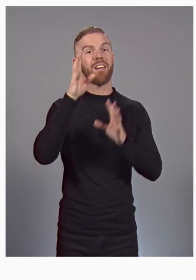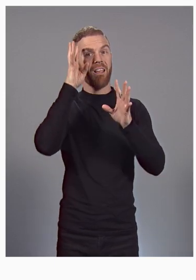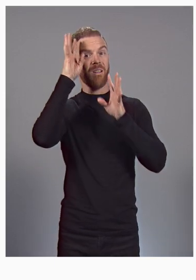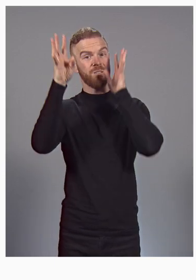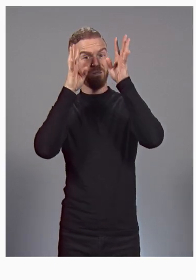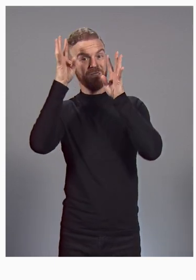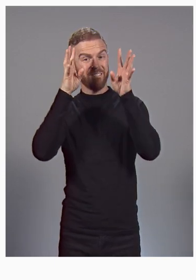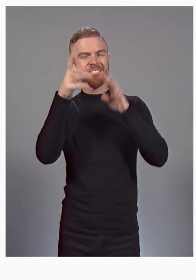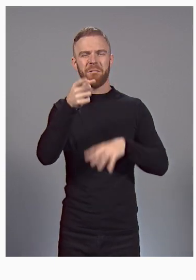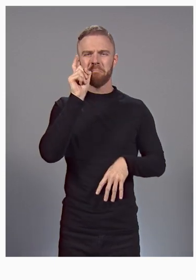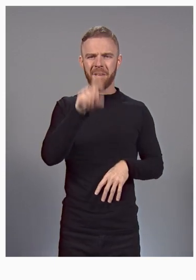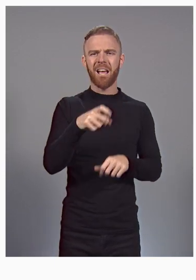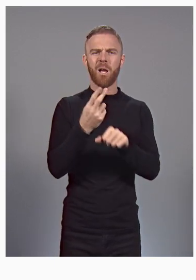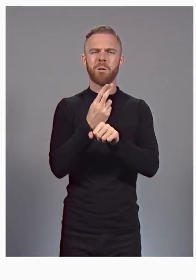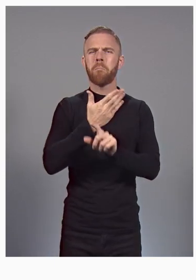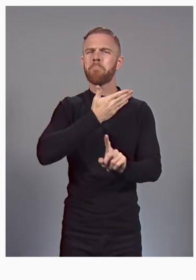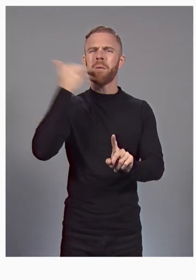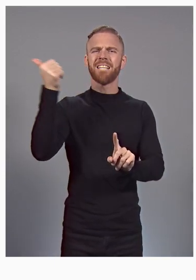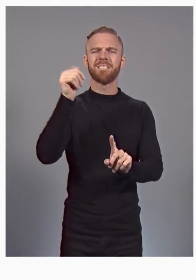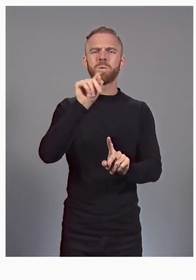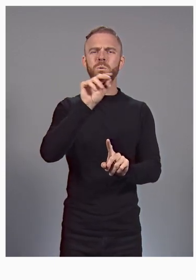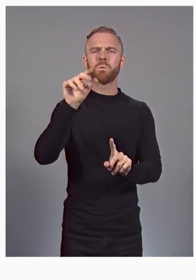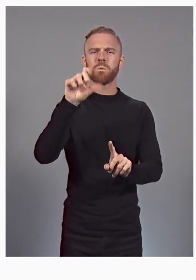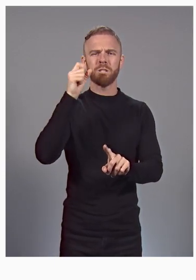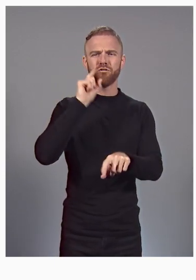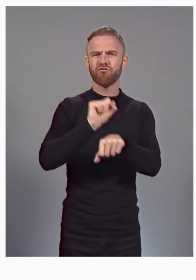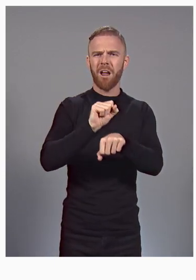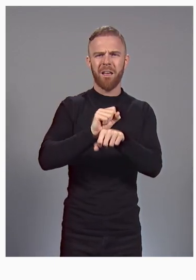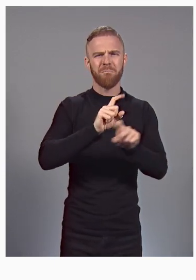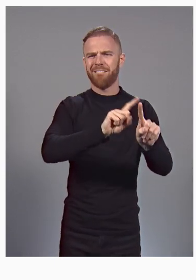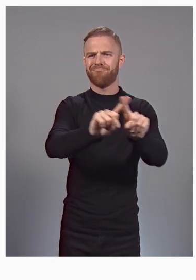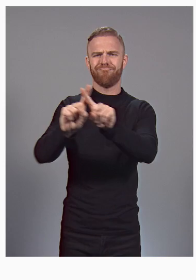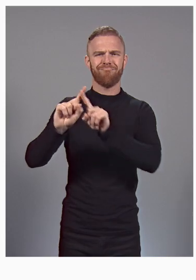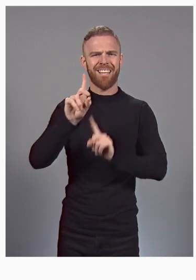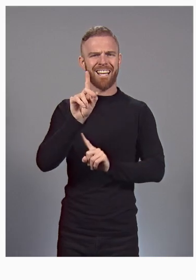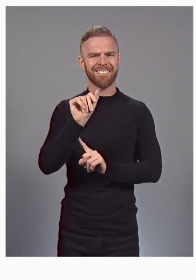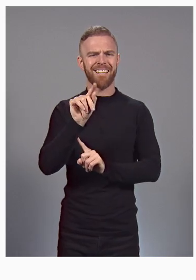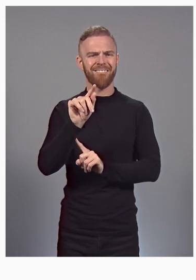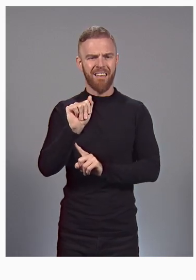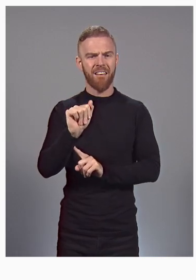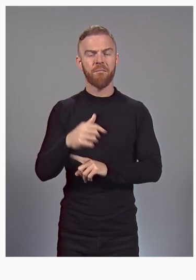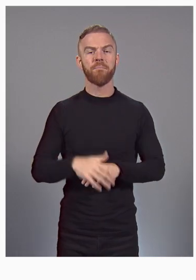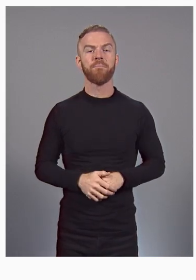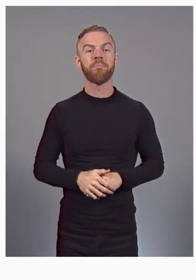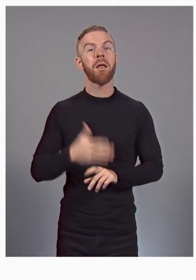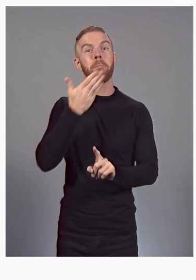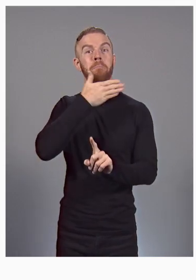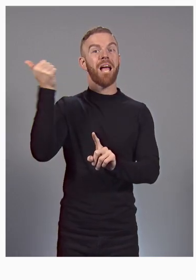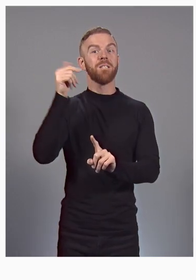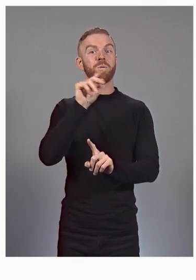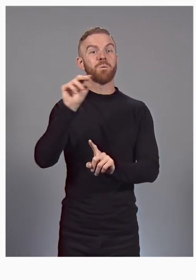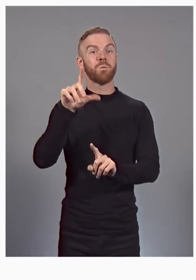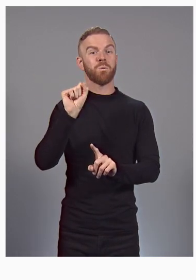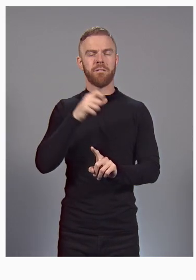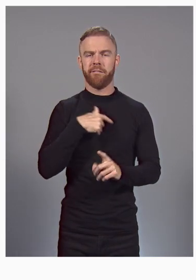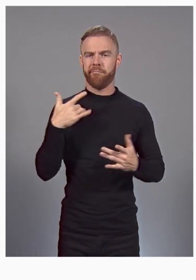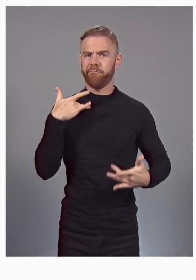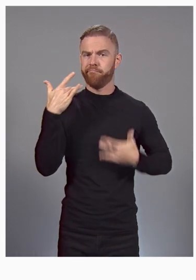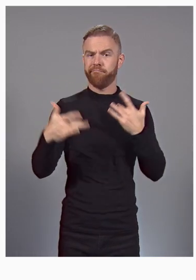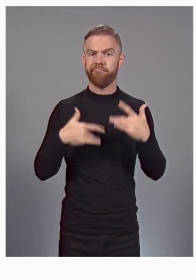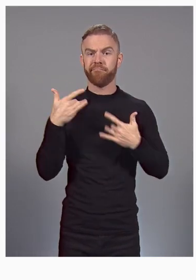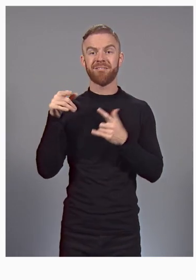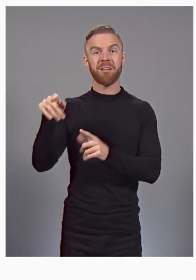tools for the job across all your data. Speaking of the best tools, I'm excited